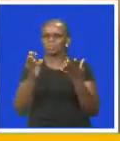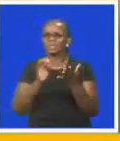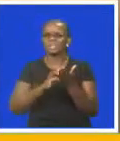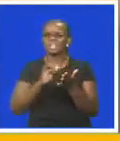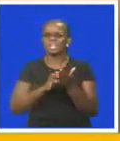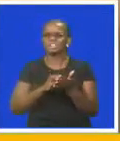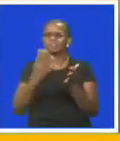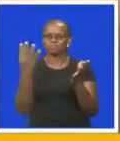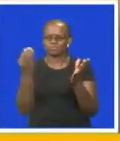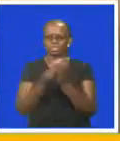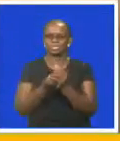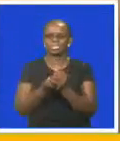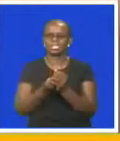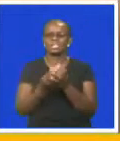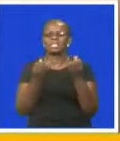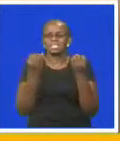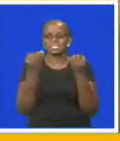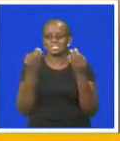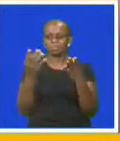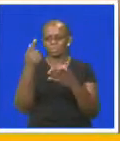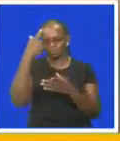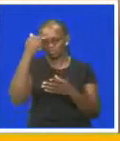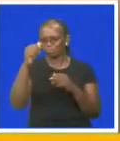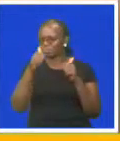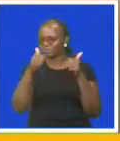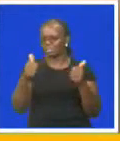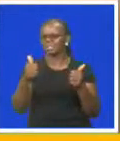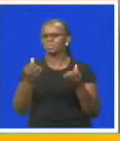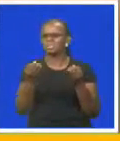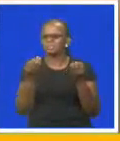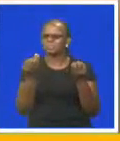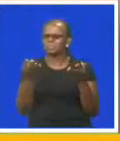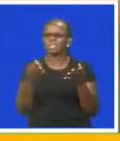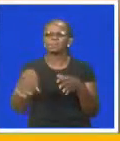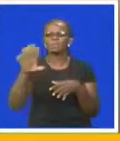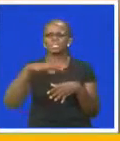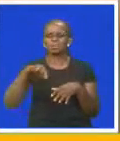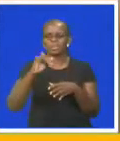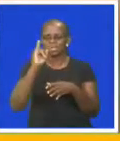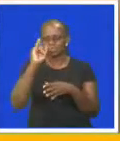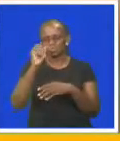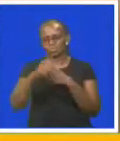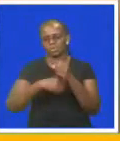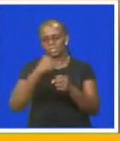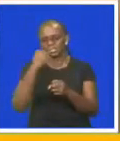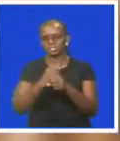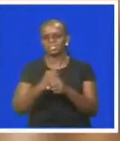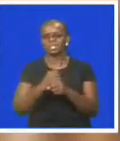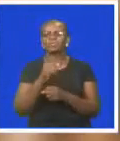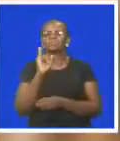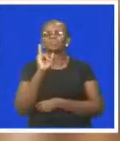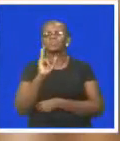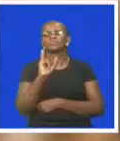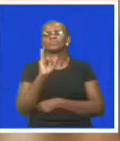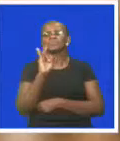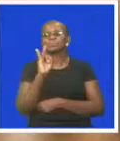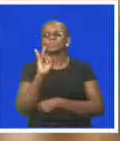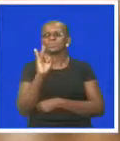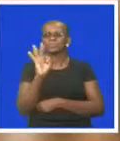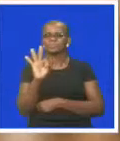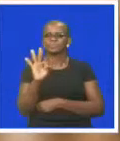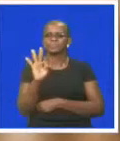Let us count the months of the year so that you know how many months are there in a year. Let us count 1,